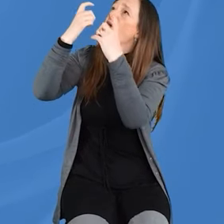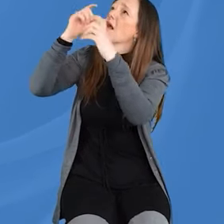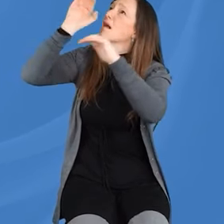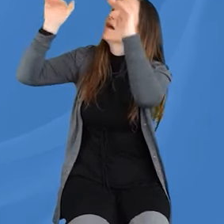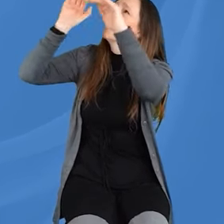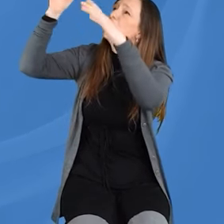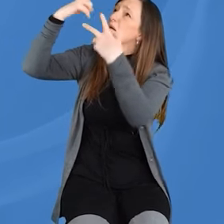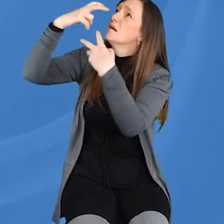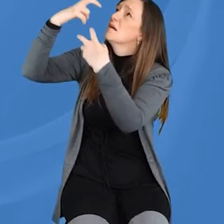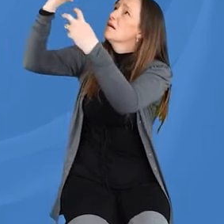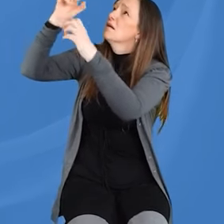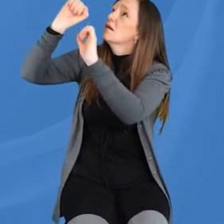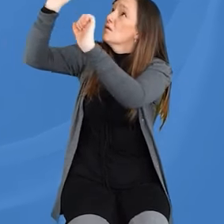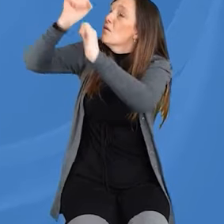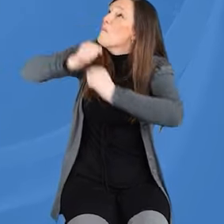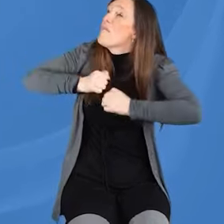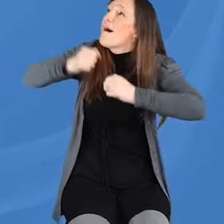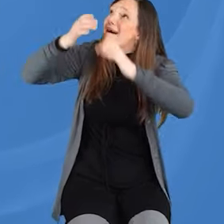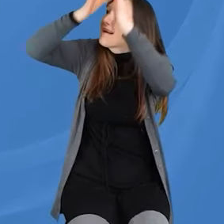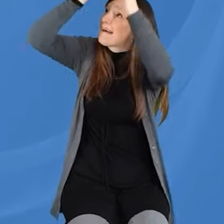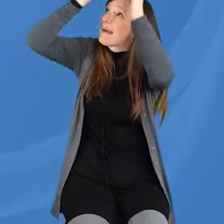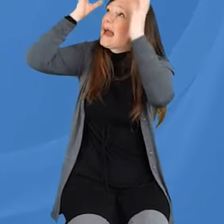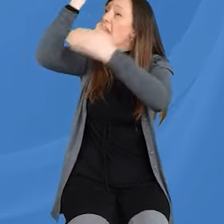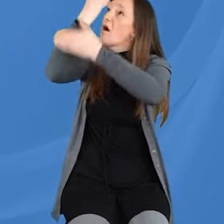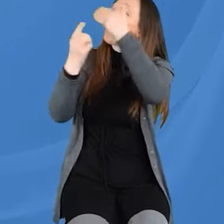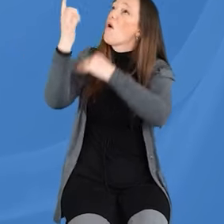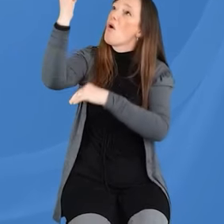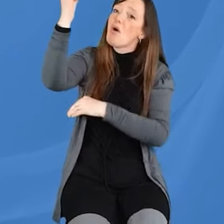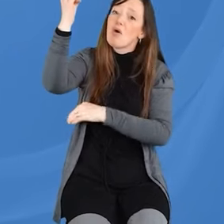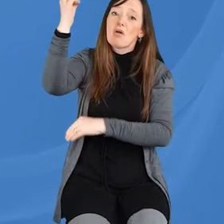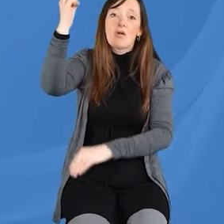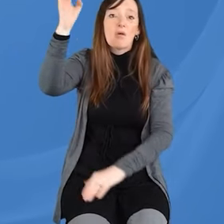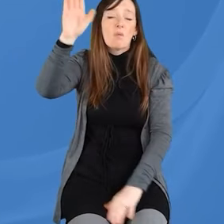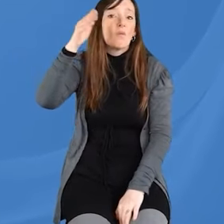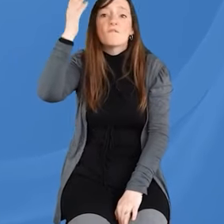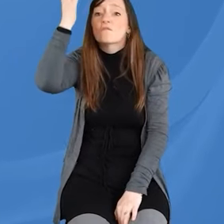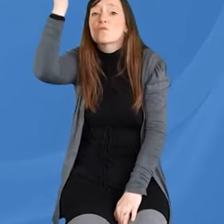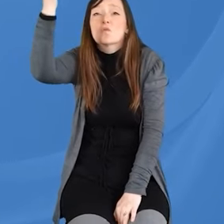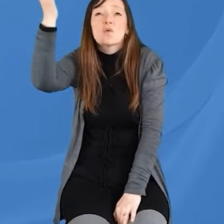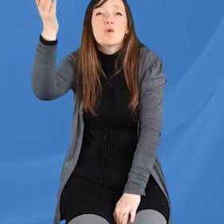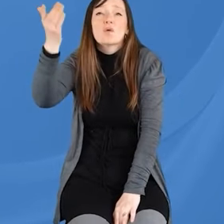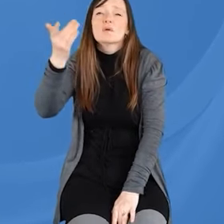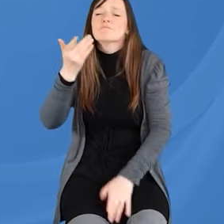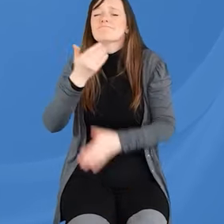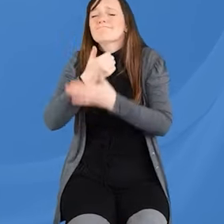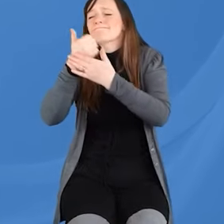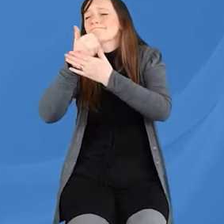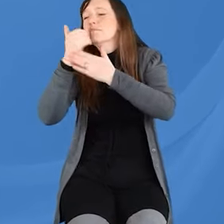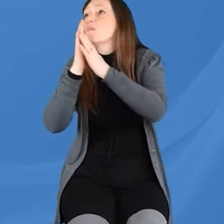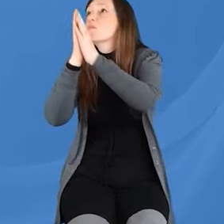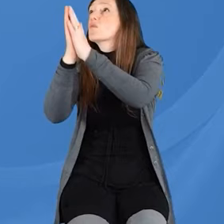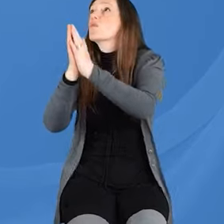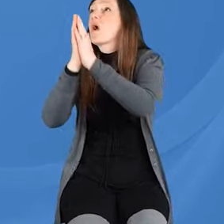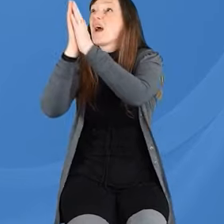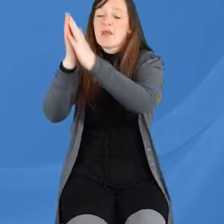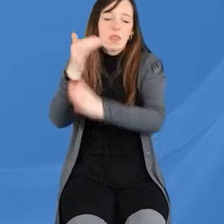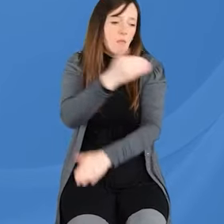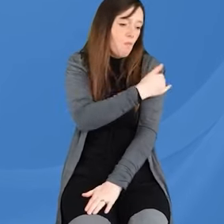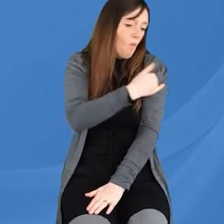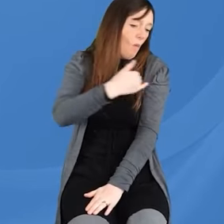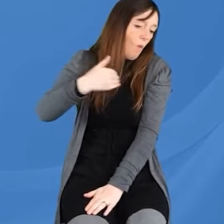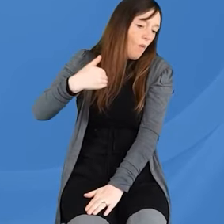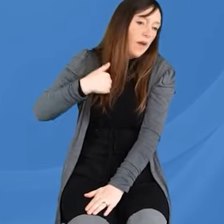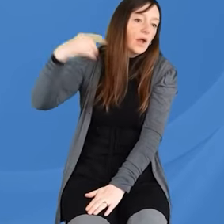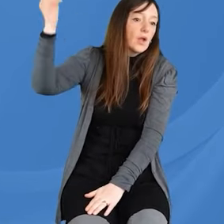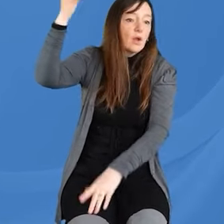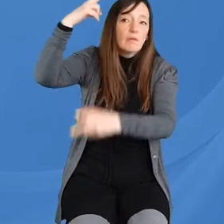my cry, my King and my God, for to you do I pray. O Lord, in the